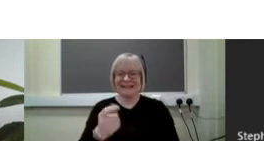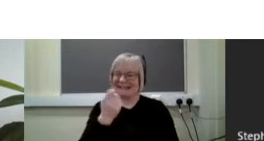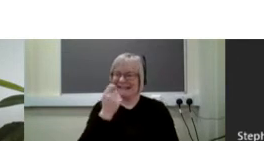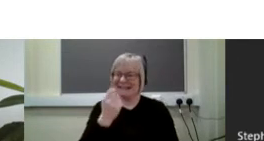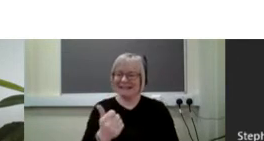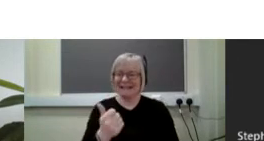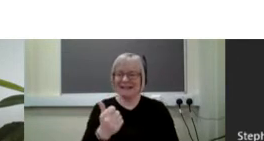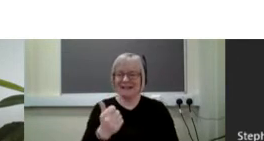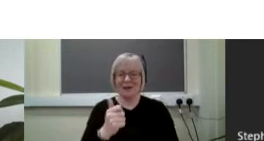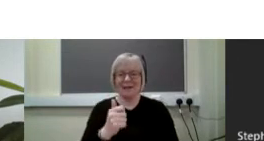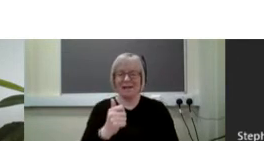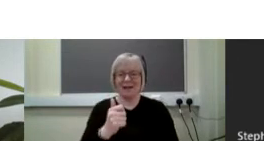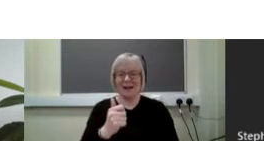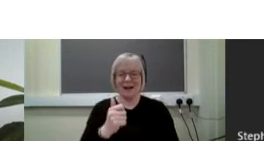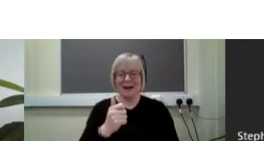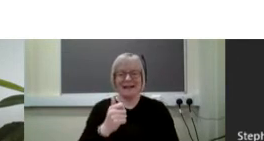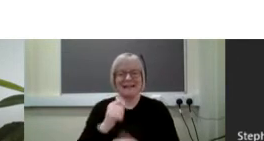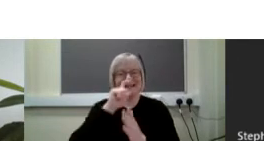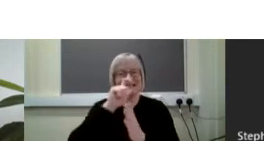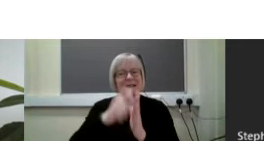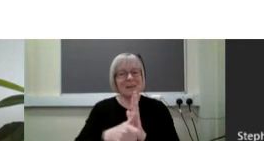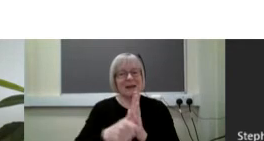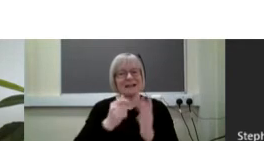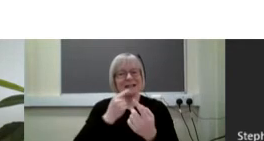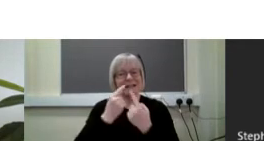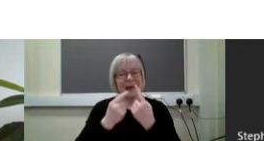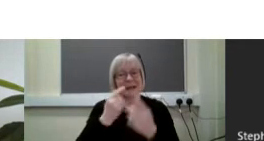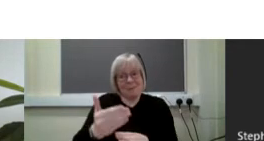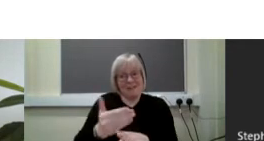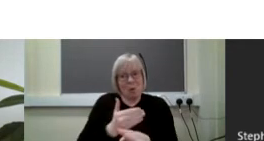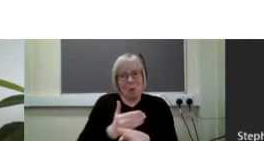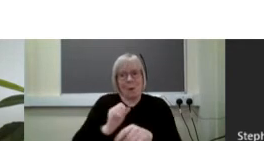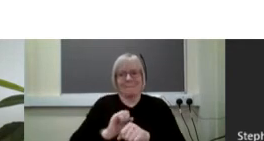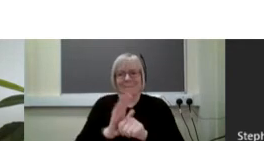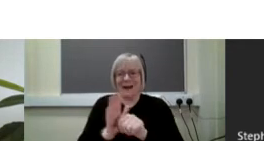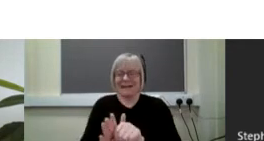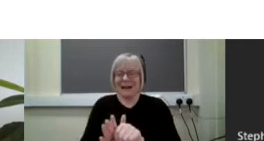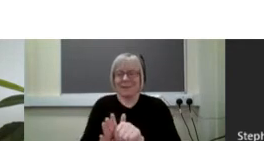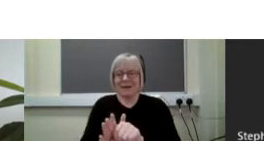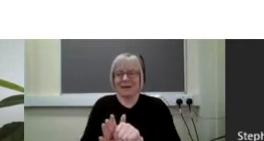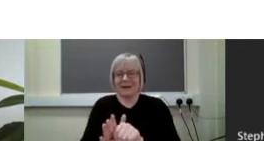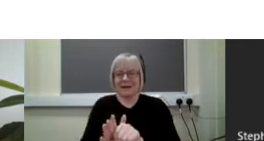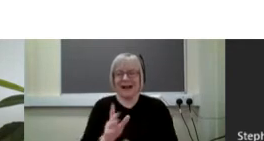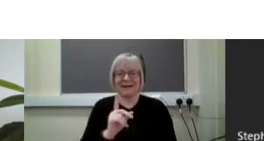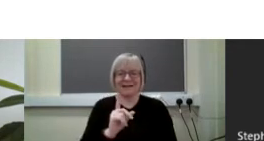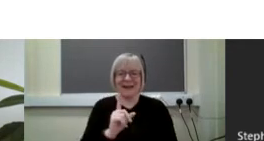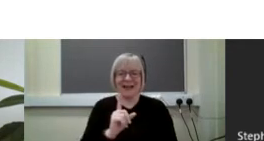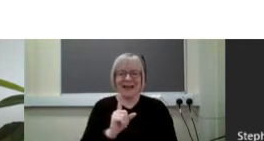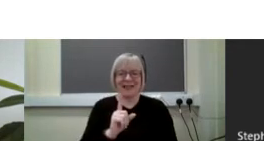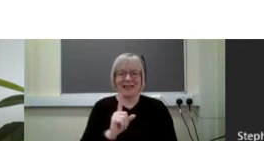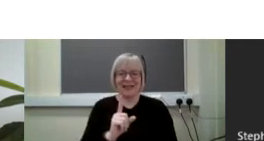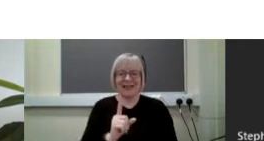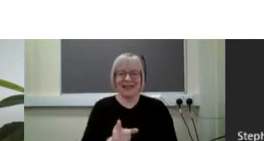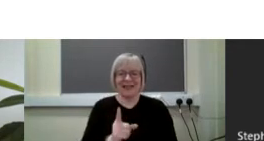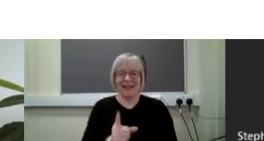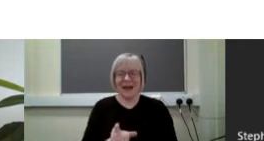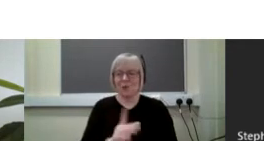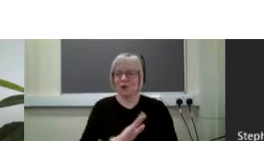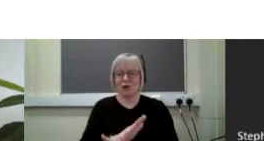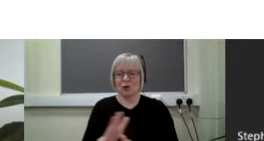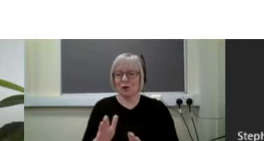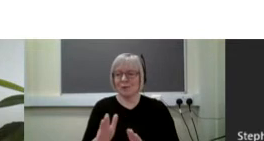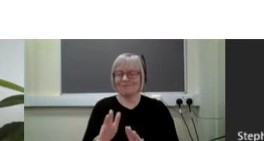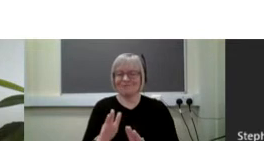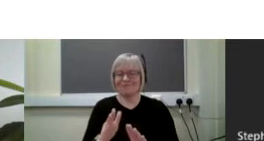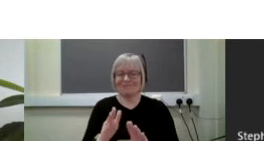data before the pandemic started, and disability data was not really a feature